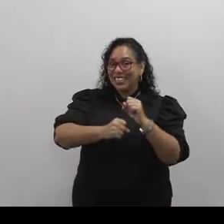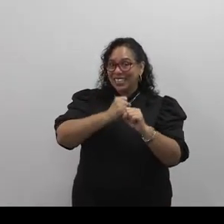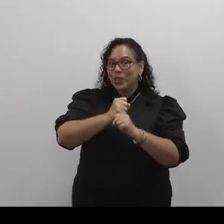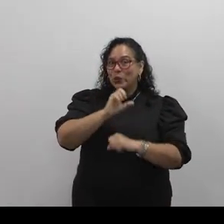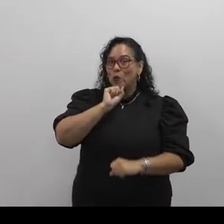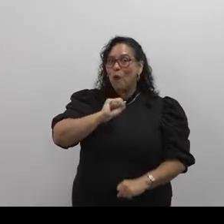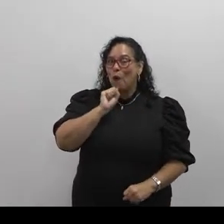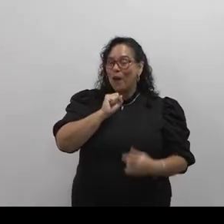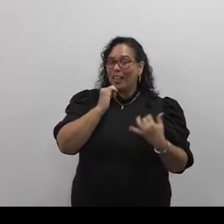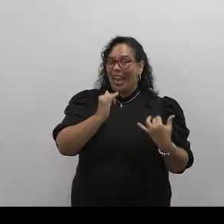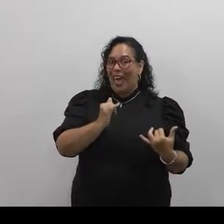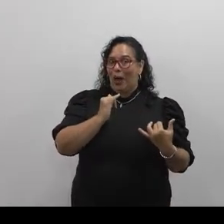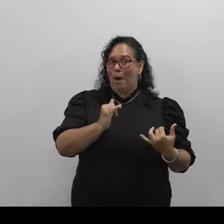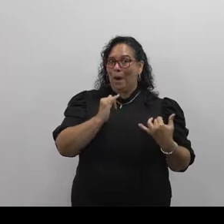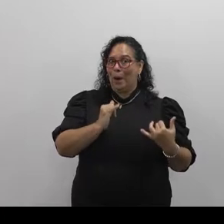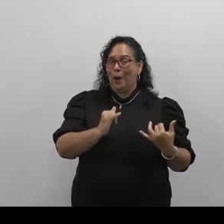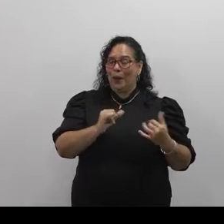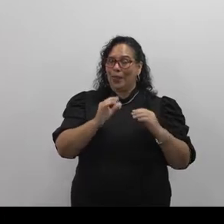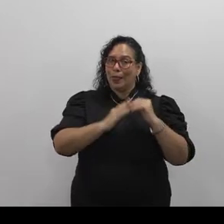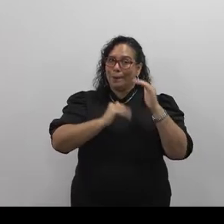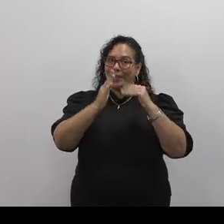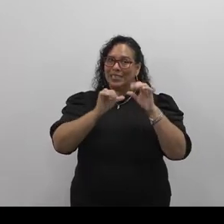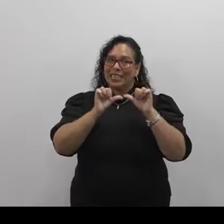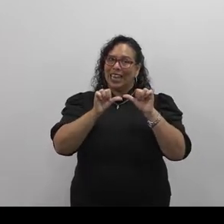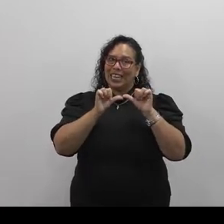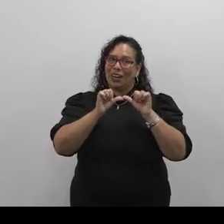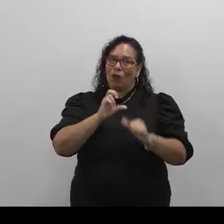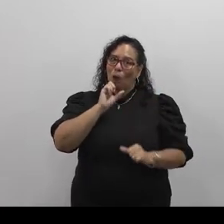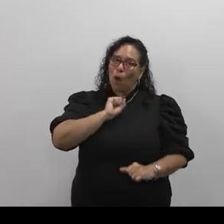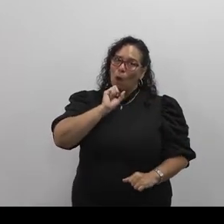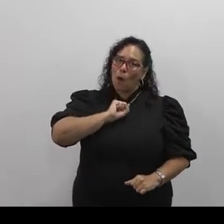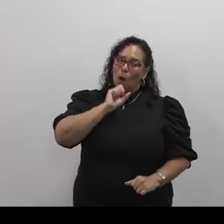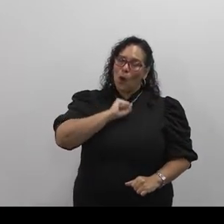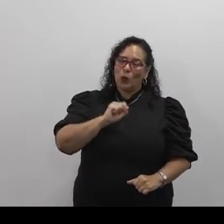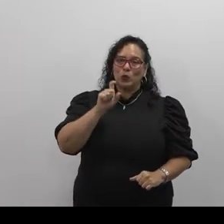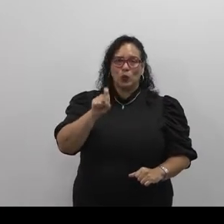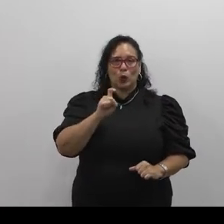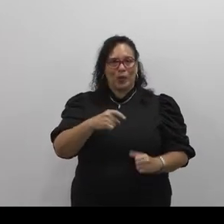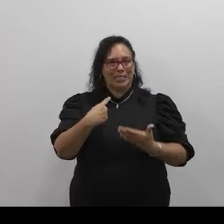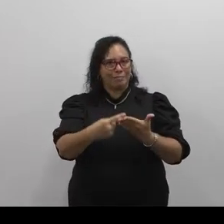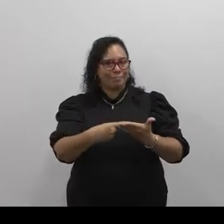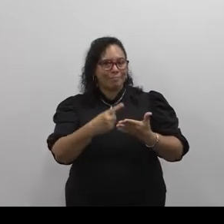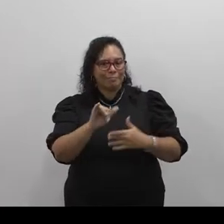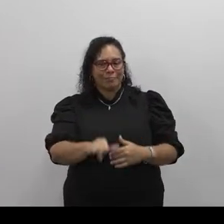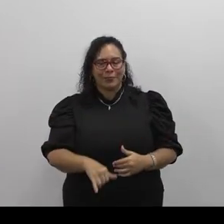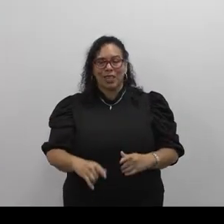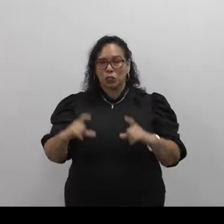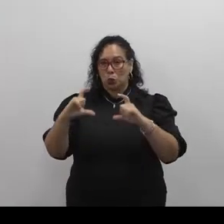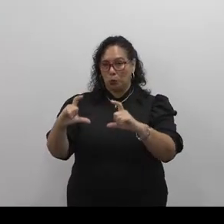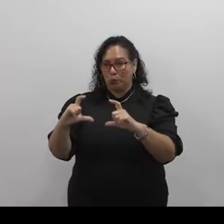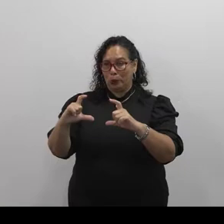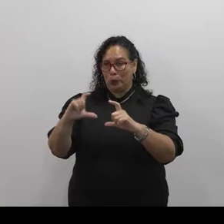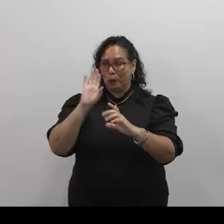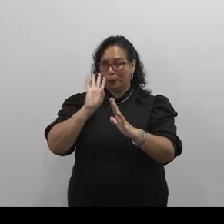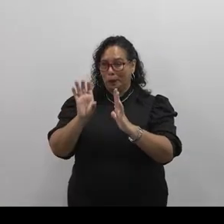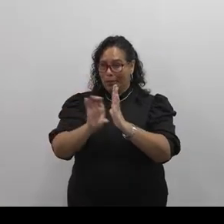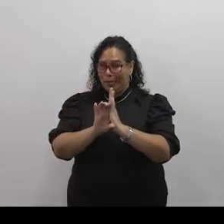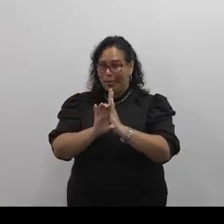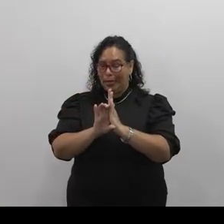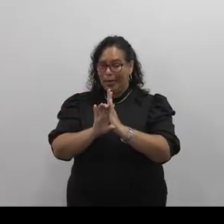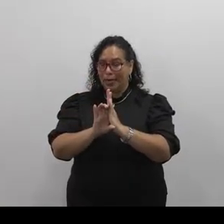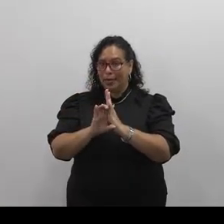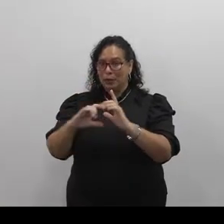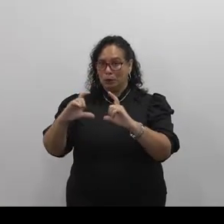buildings continue to age. It's something we need to address going forward for certain. The little graph that you see in the image to the